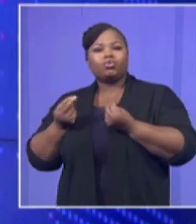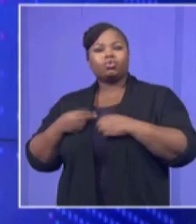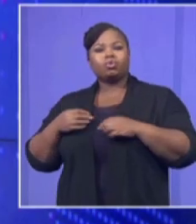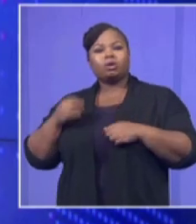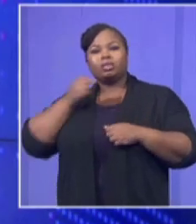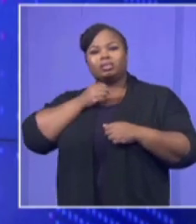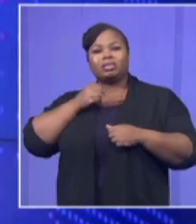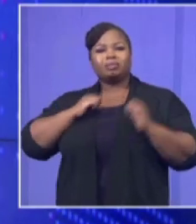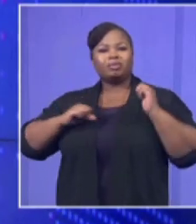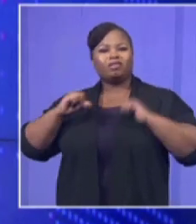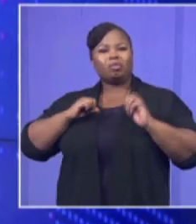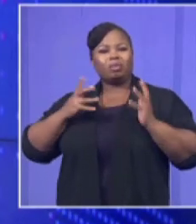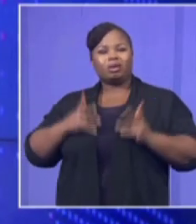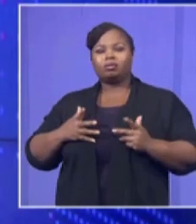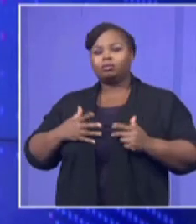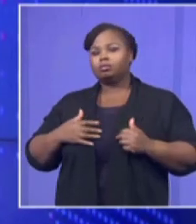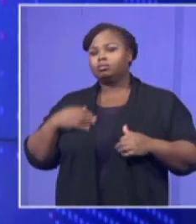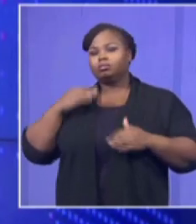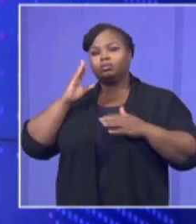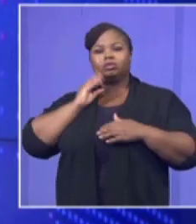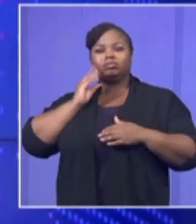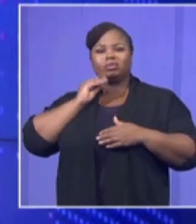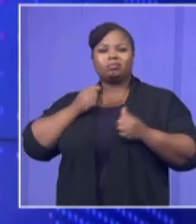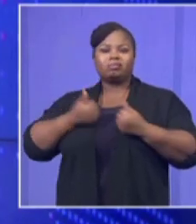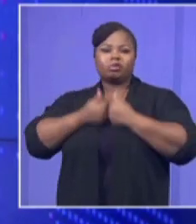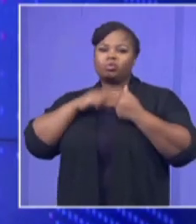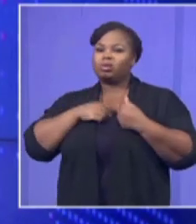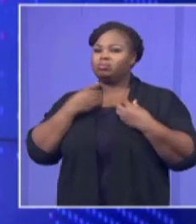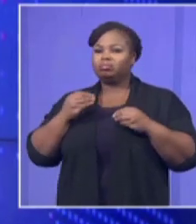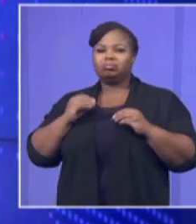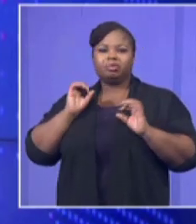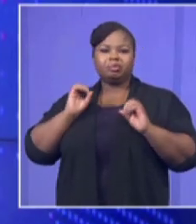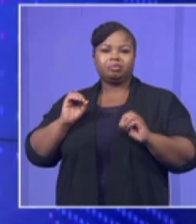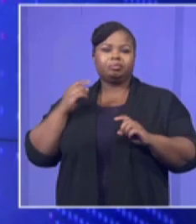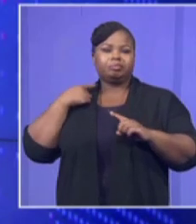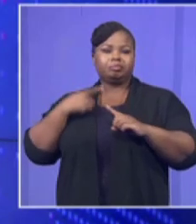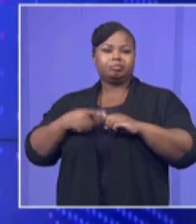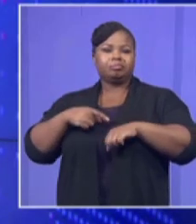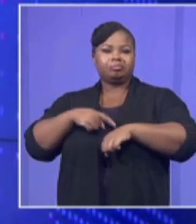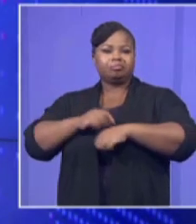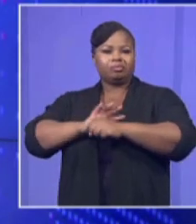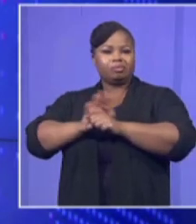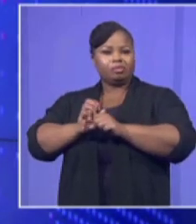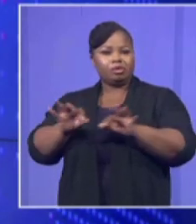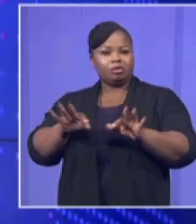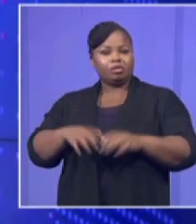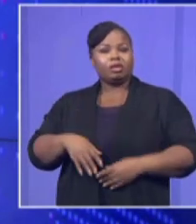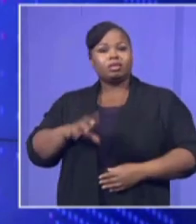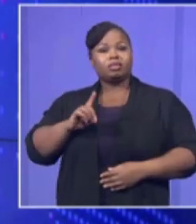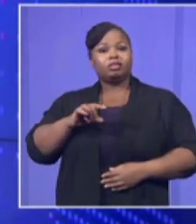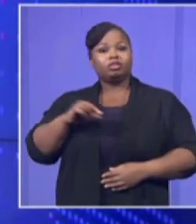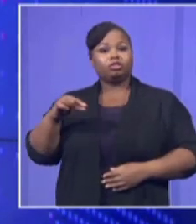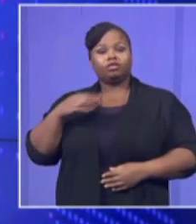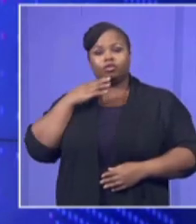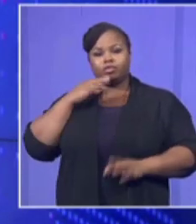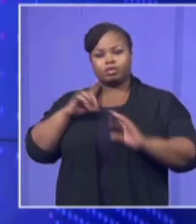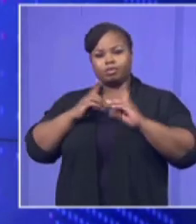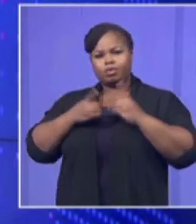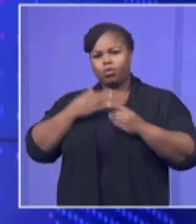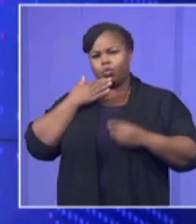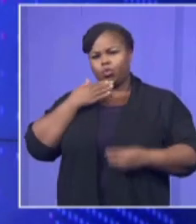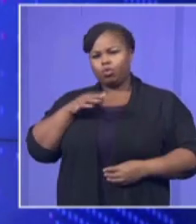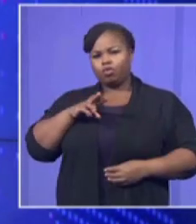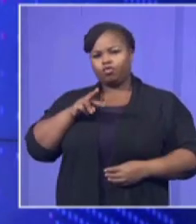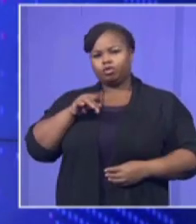a rough patch brought about by a lack of business during the COVID-19 pandemic. The Director General of the department, Vusumuzi